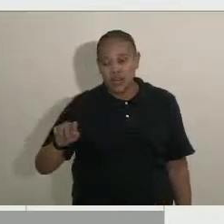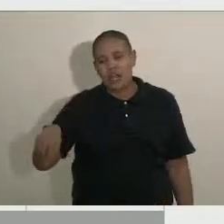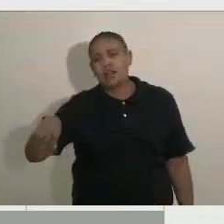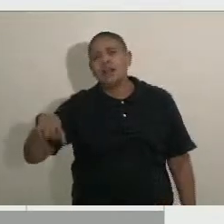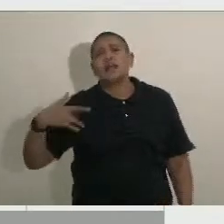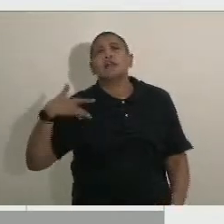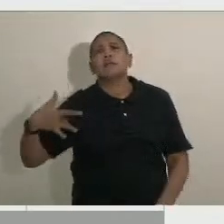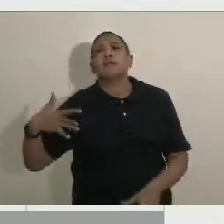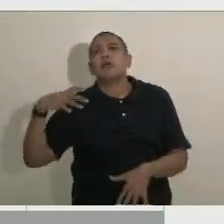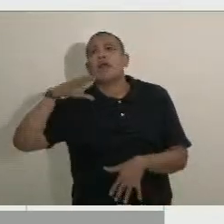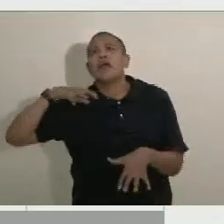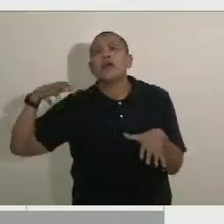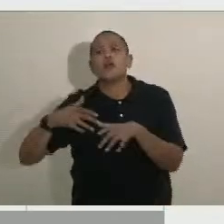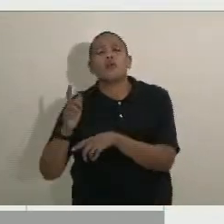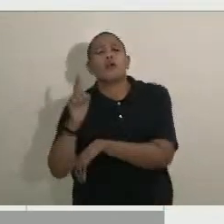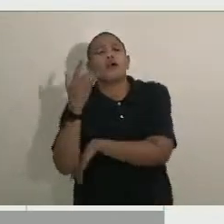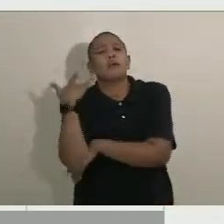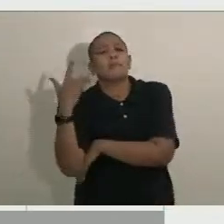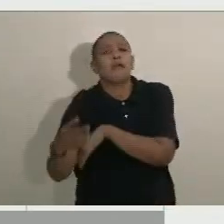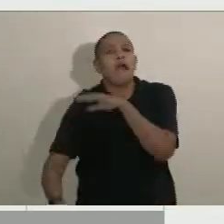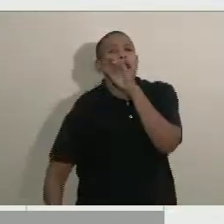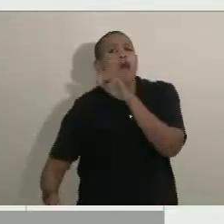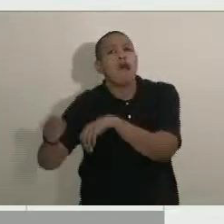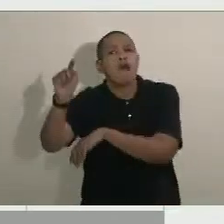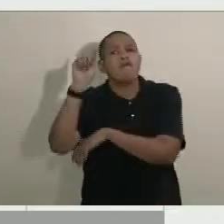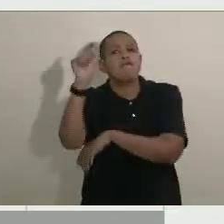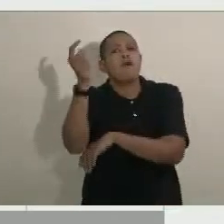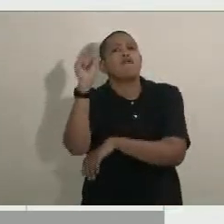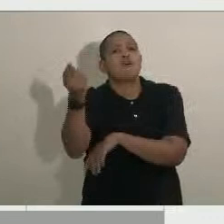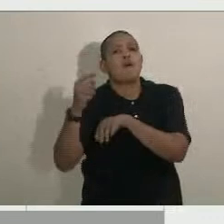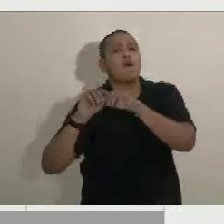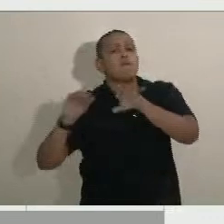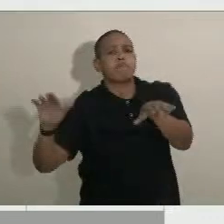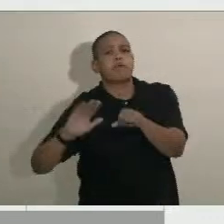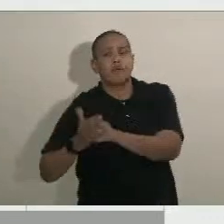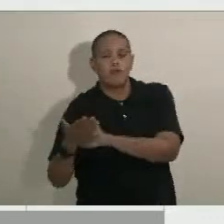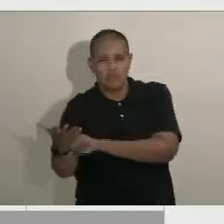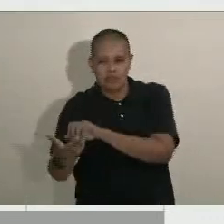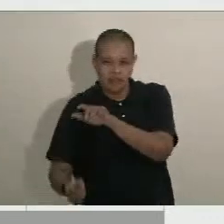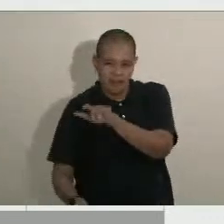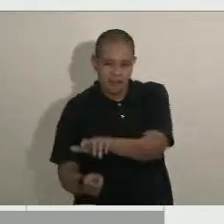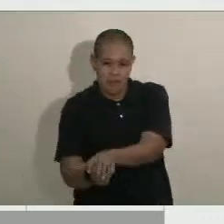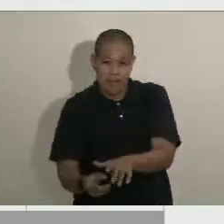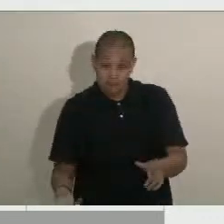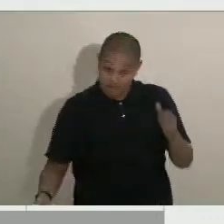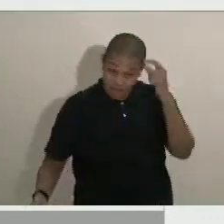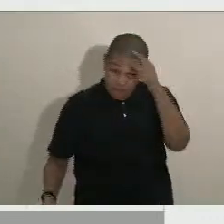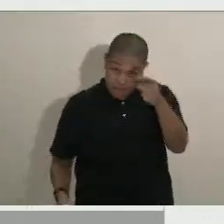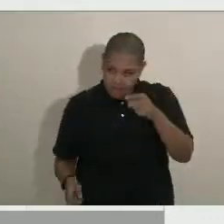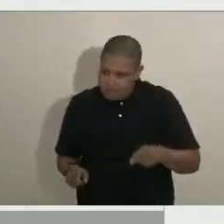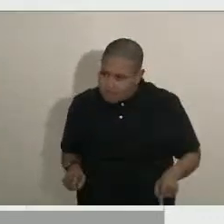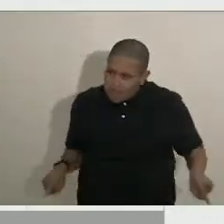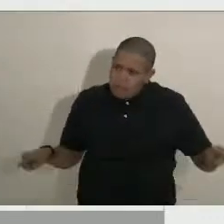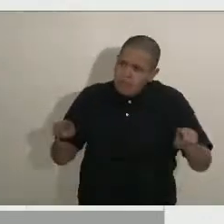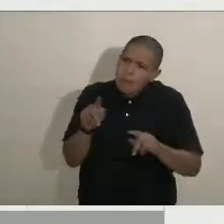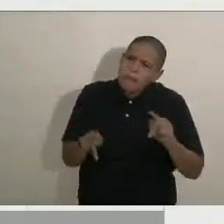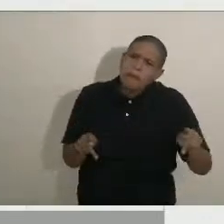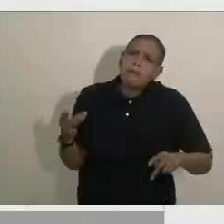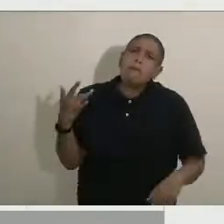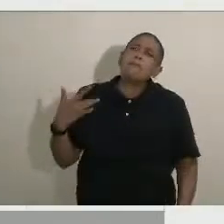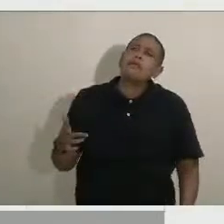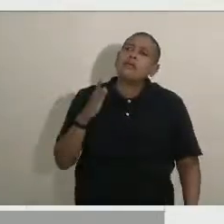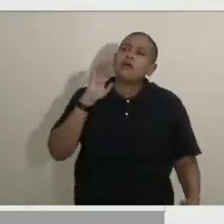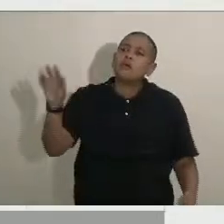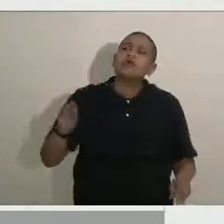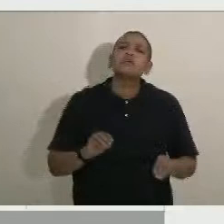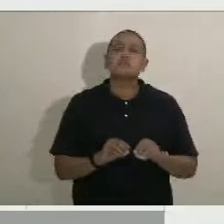the age groups where we have the highest number of COVID cases. And, you know, these are the persons that will